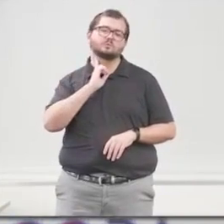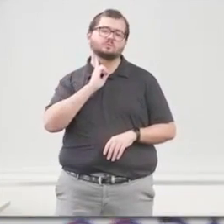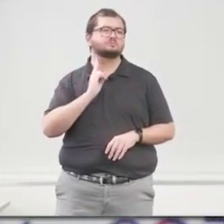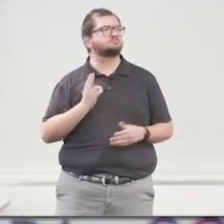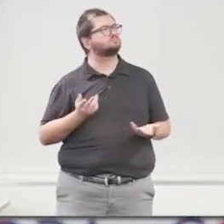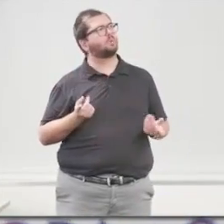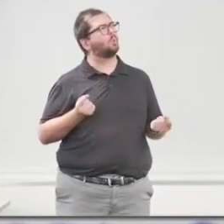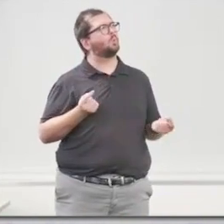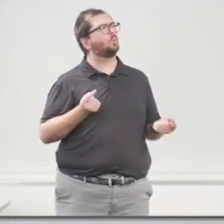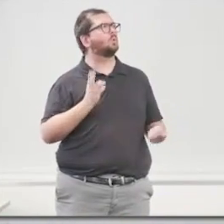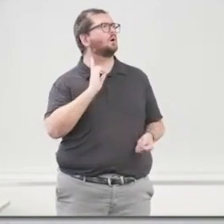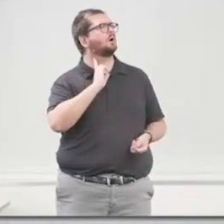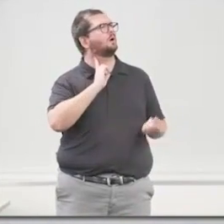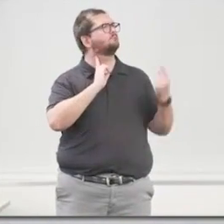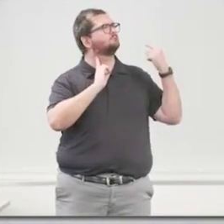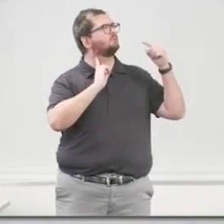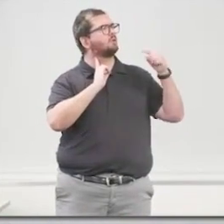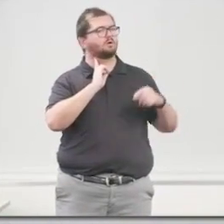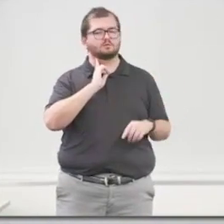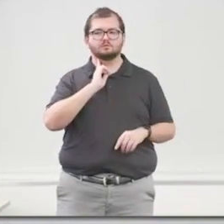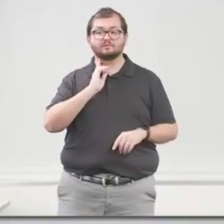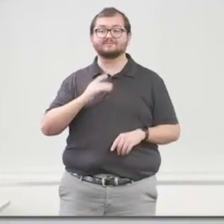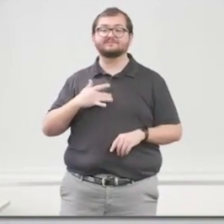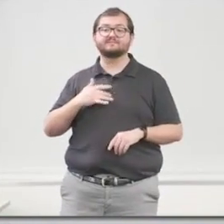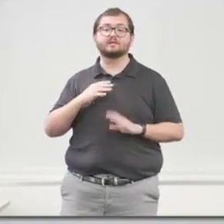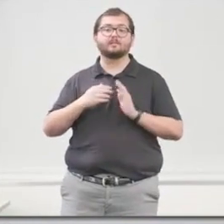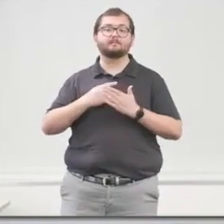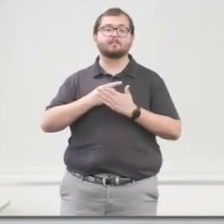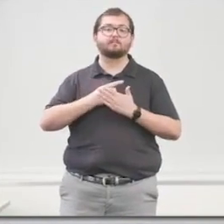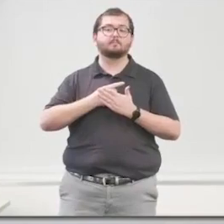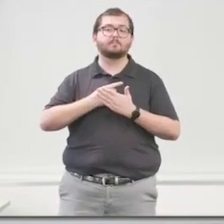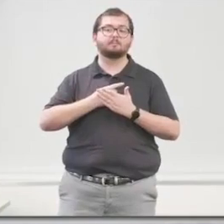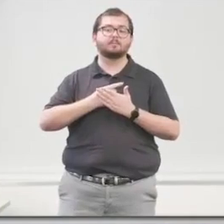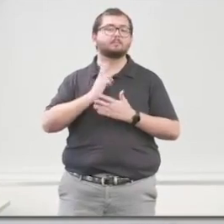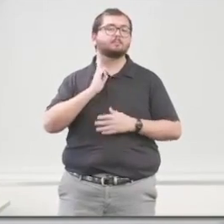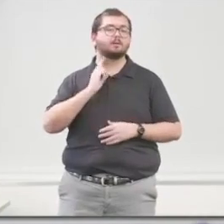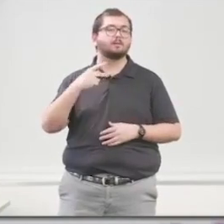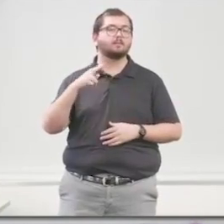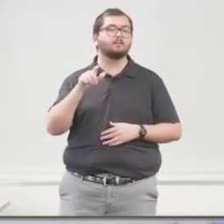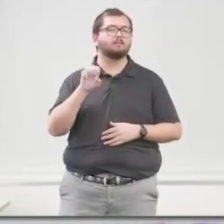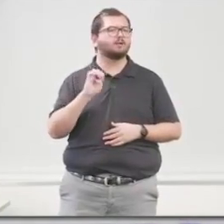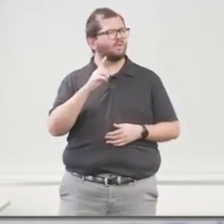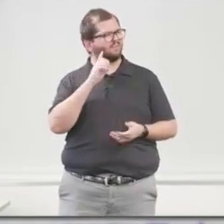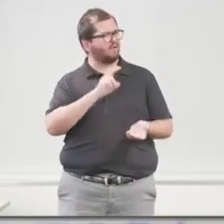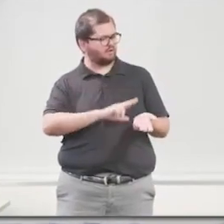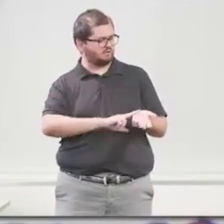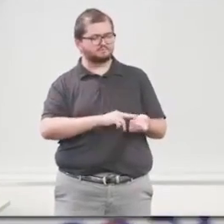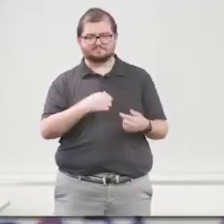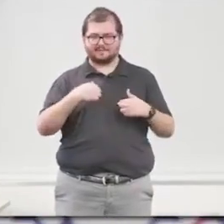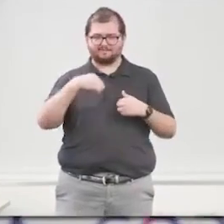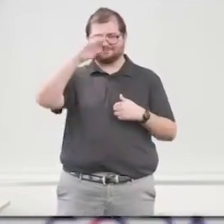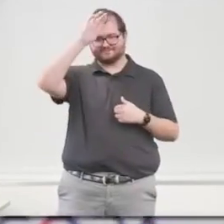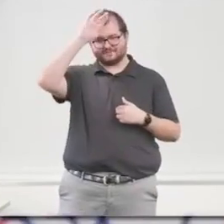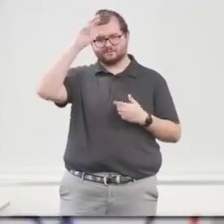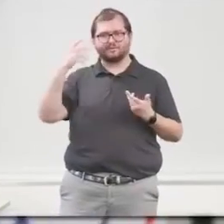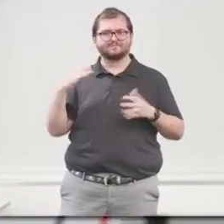"Well, what are we doing?" I'm like, "You're listening, you're feeling your pulse." And they're like, "Oh, don't we have one down here?" Because, I'm a fireman, so I've